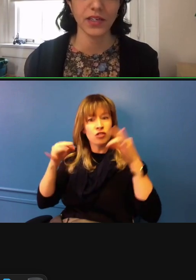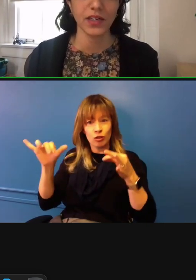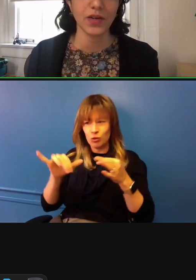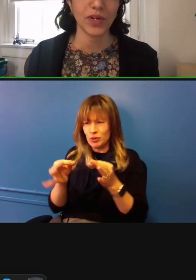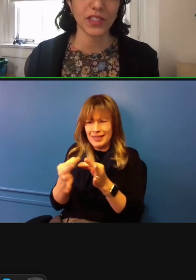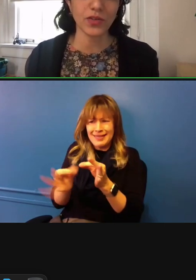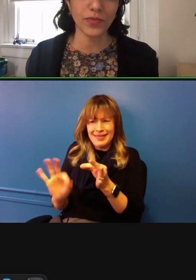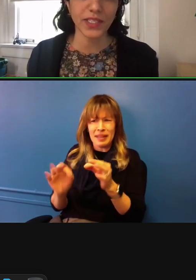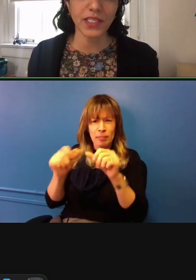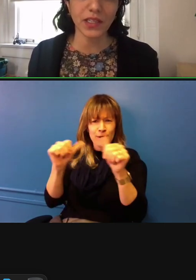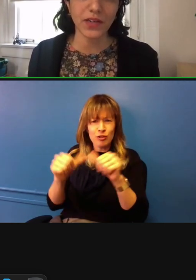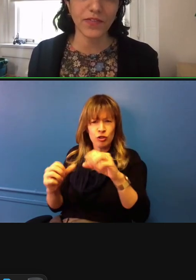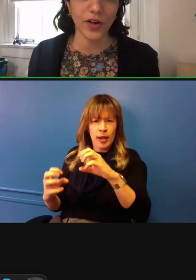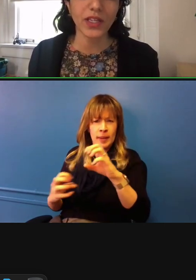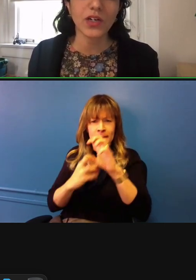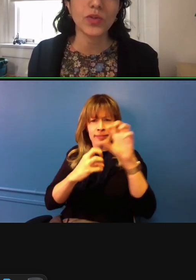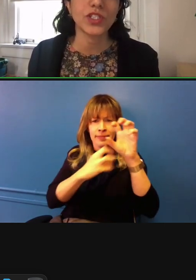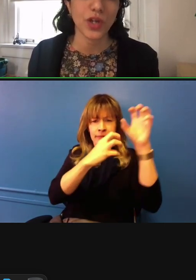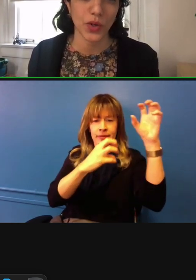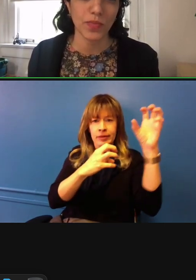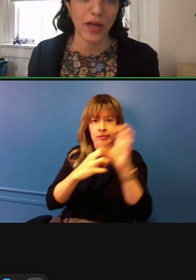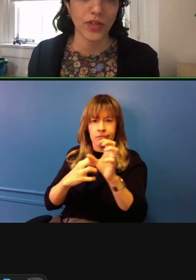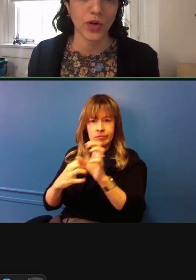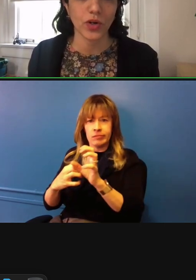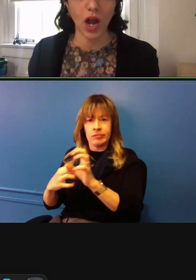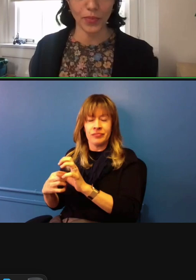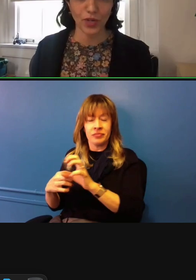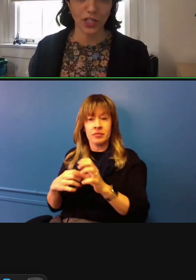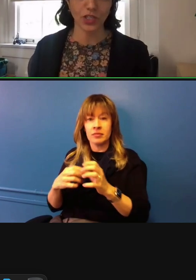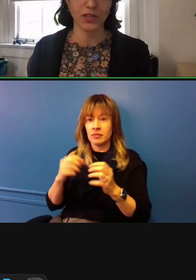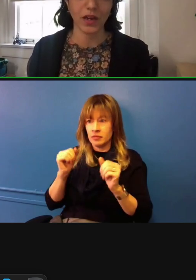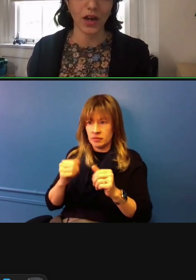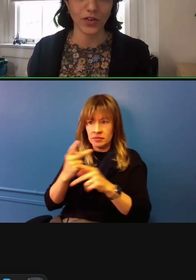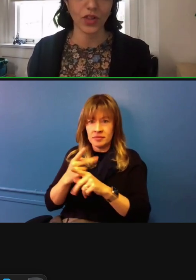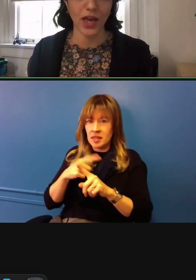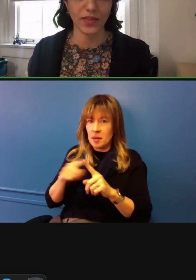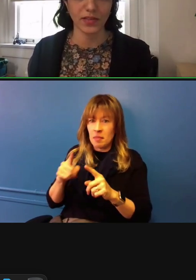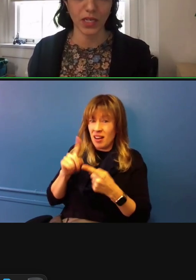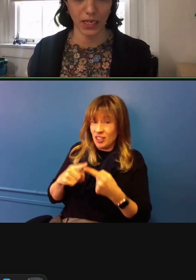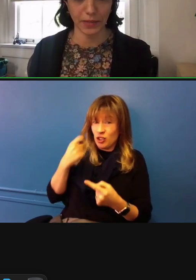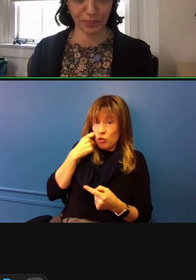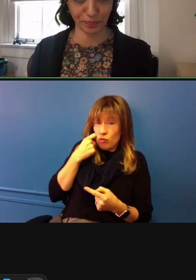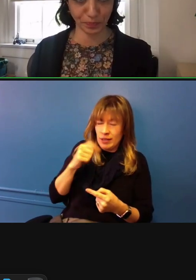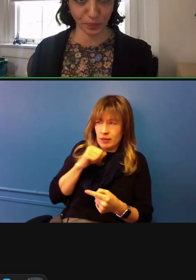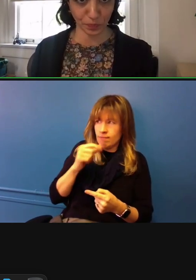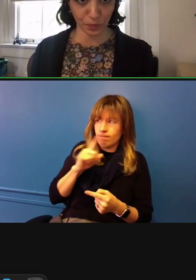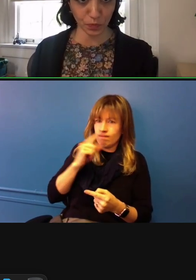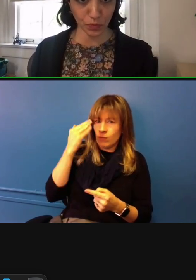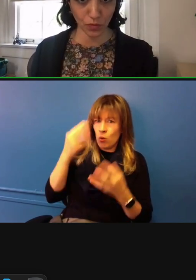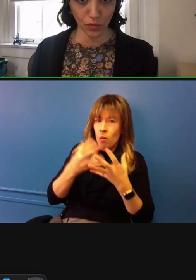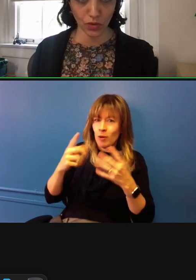displays. But until recently, very little was known about the neural computations that underlie this ability.